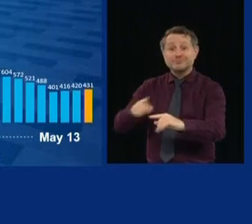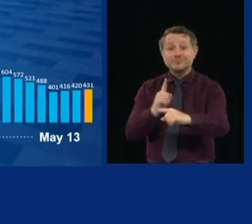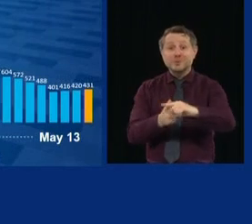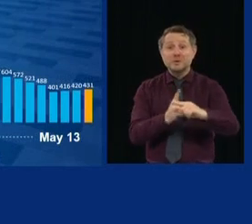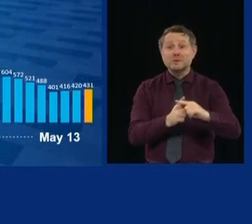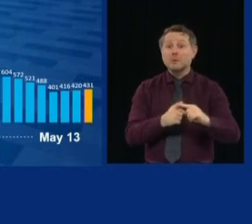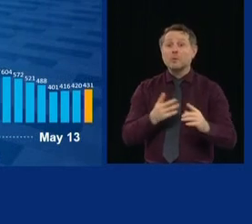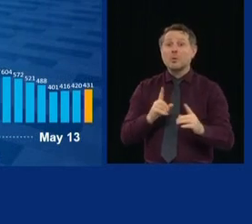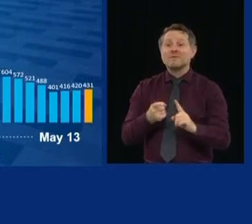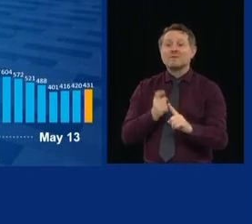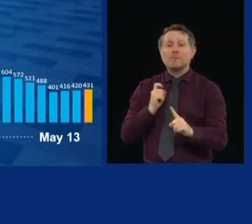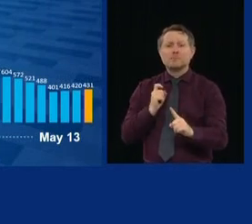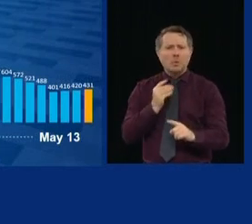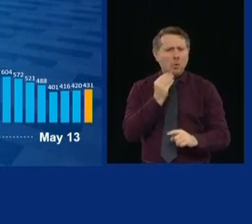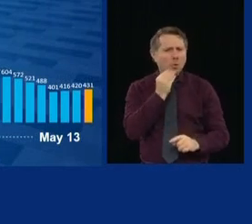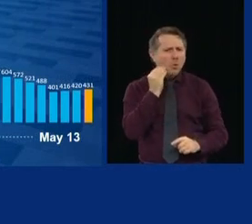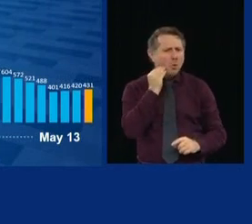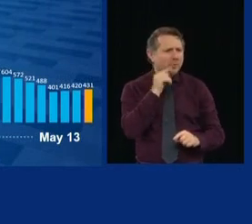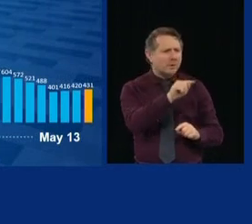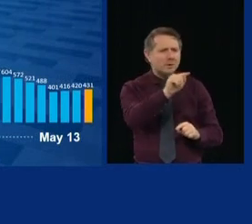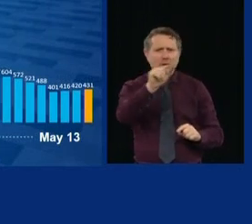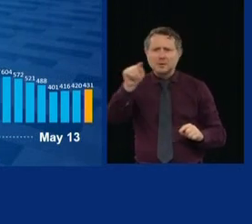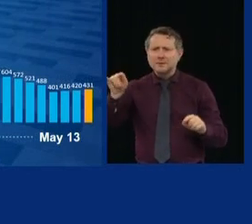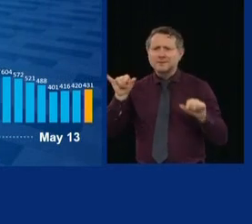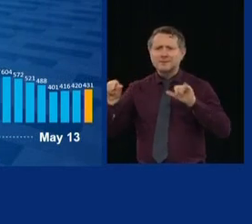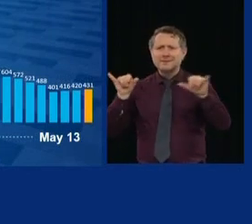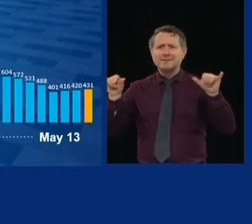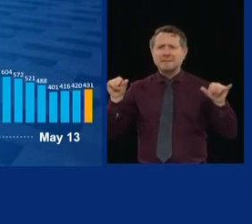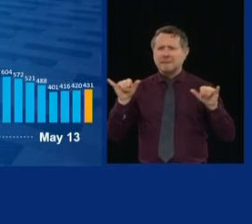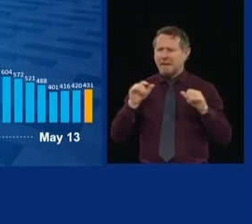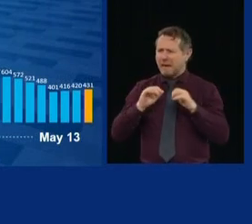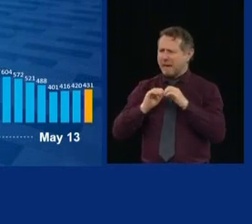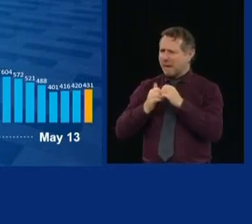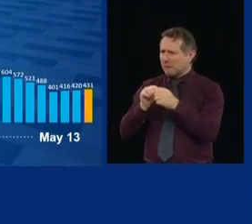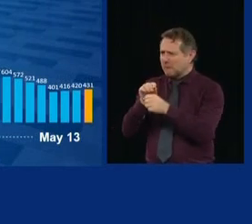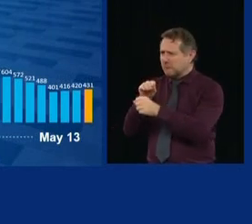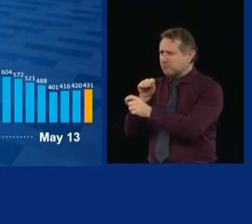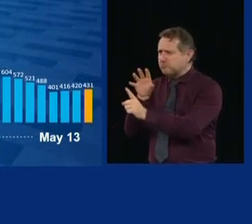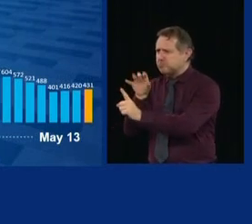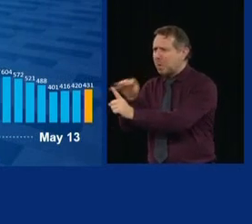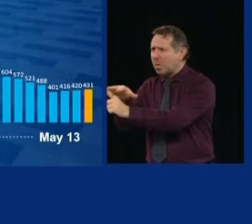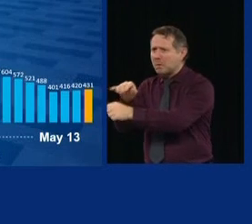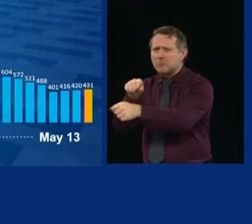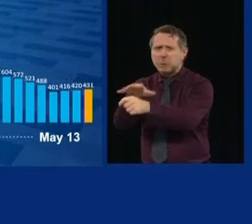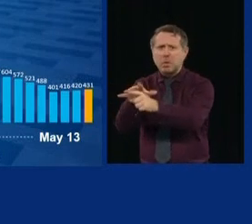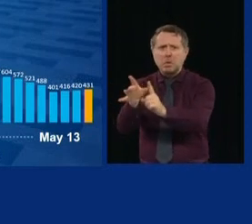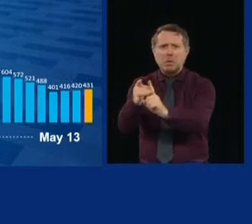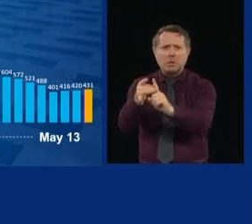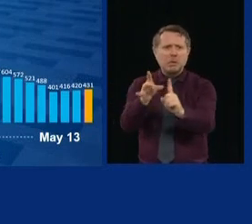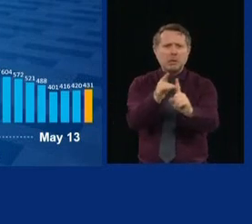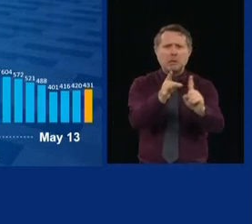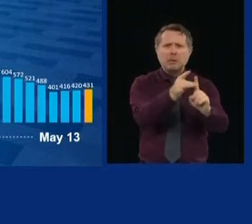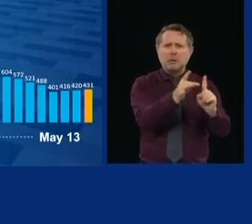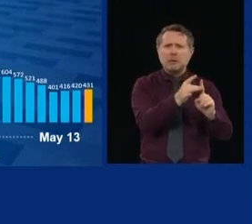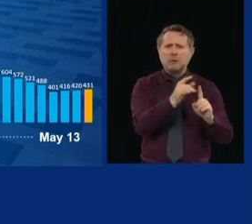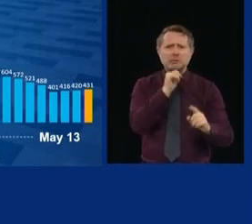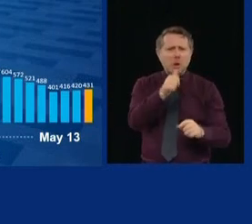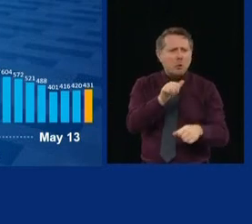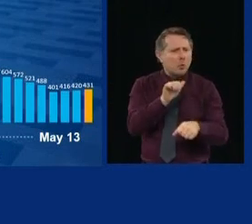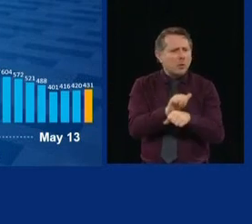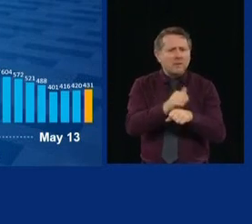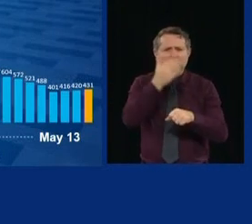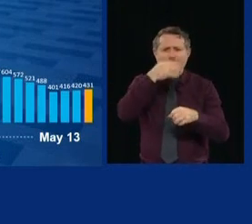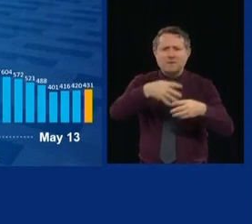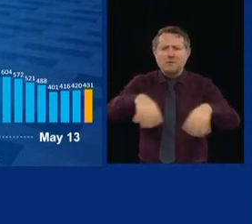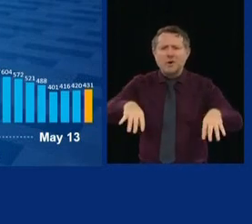we're talking about home spread, more than at work, more than first responders, more than essential personnel. And that's